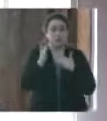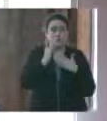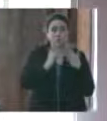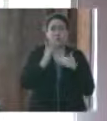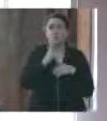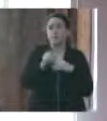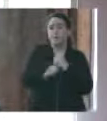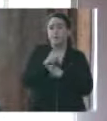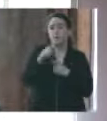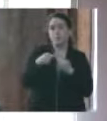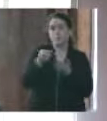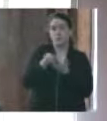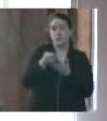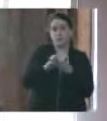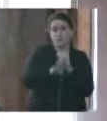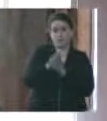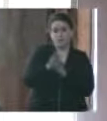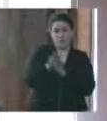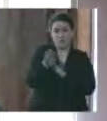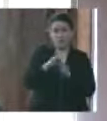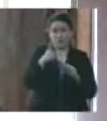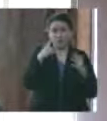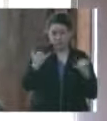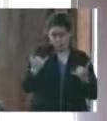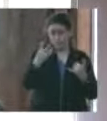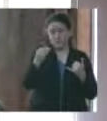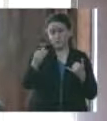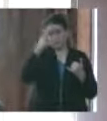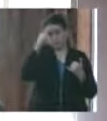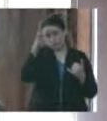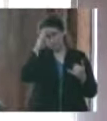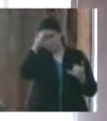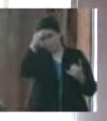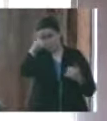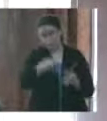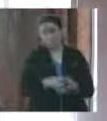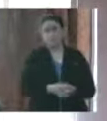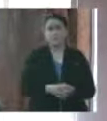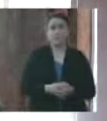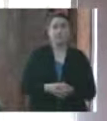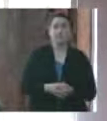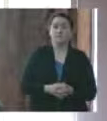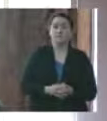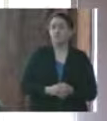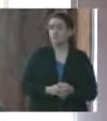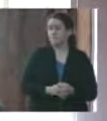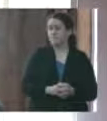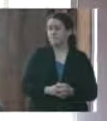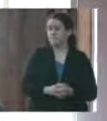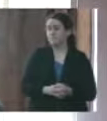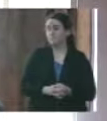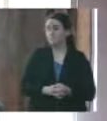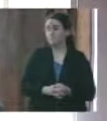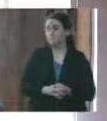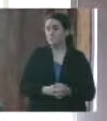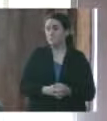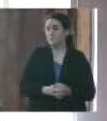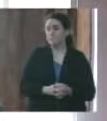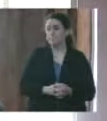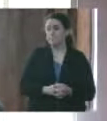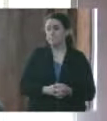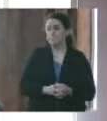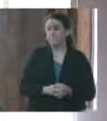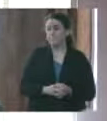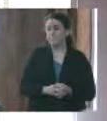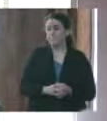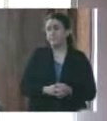wish to engage in today and for the future. My effort today is to try and summarize for you some of what